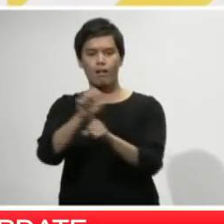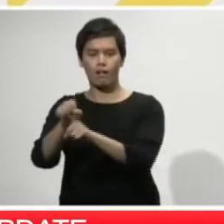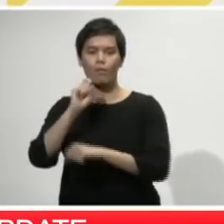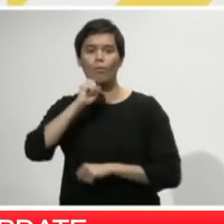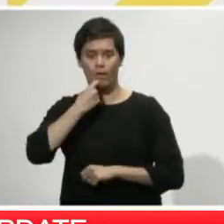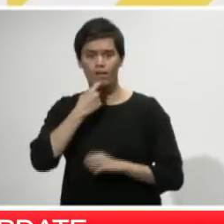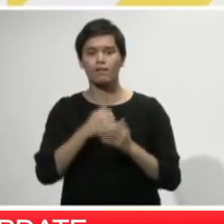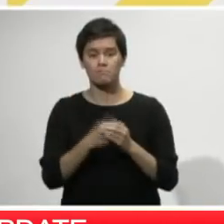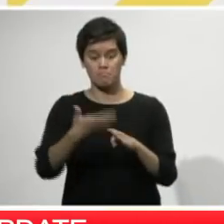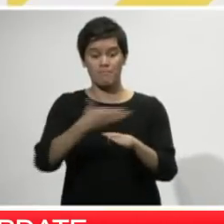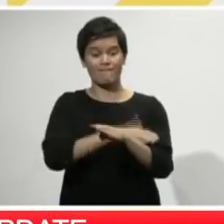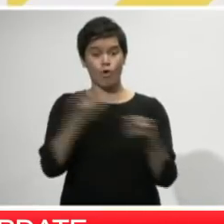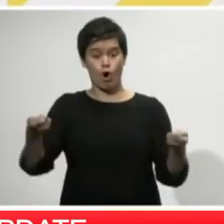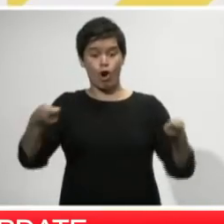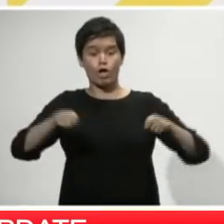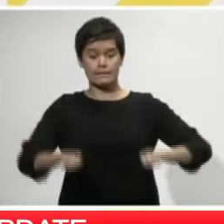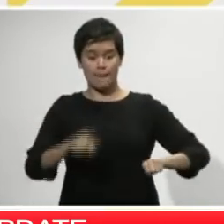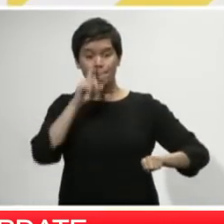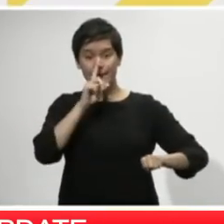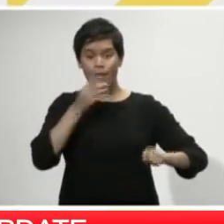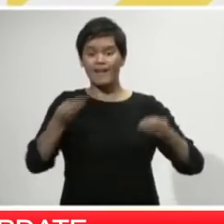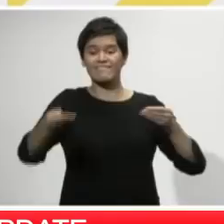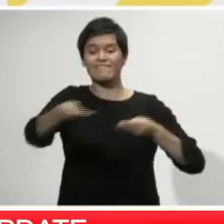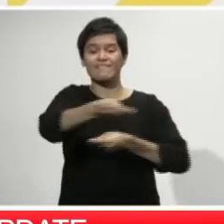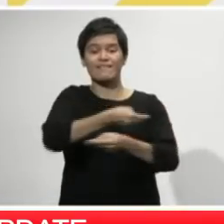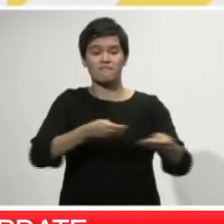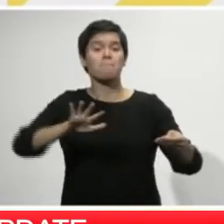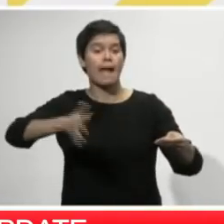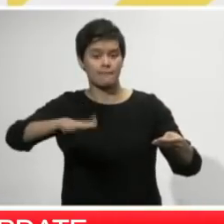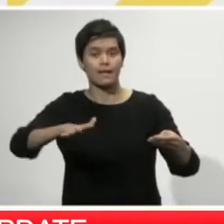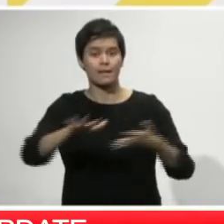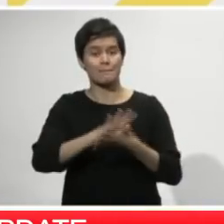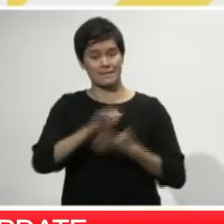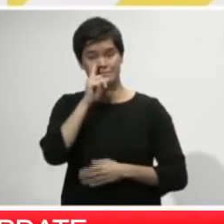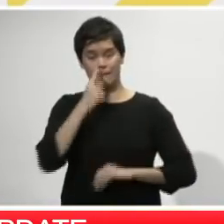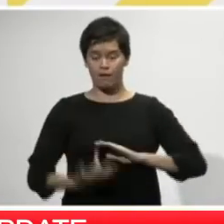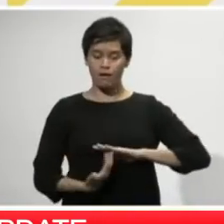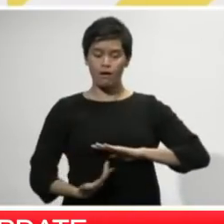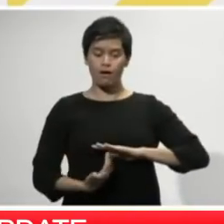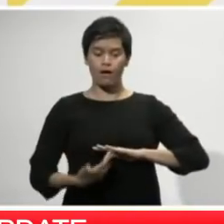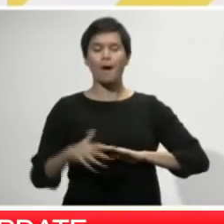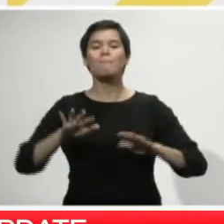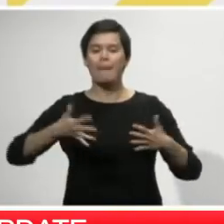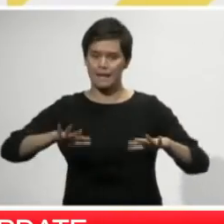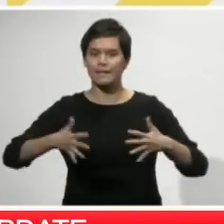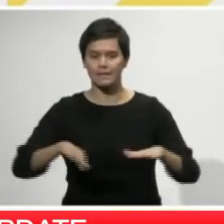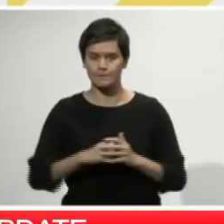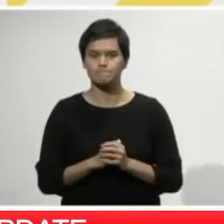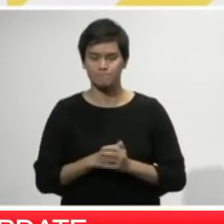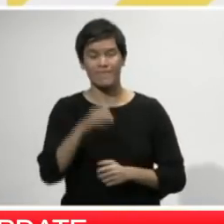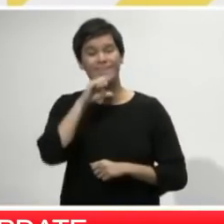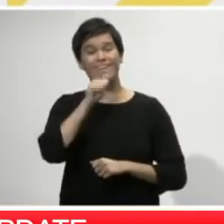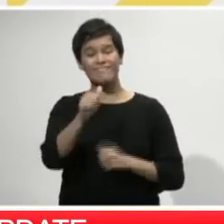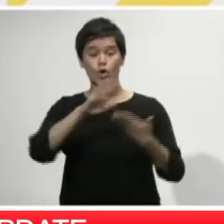the lockdown that may yet be rearing its head in visible symptoms. If the virus is